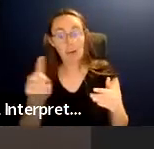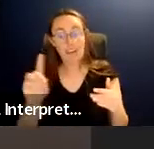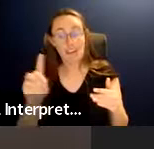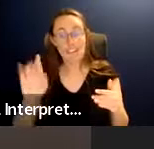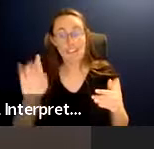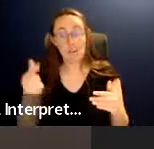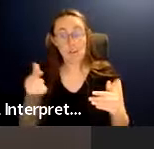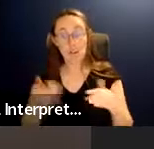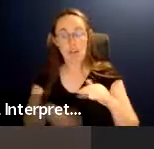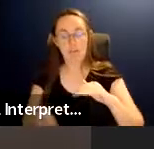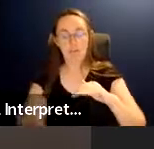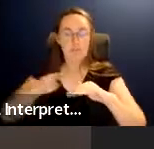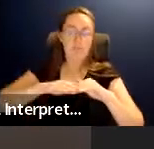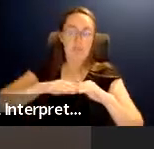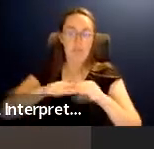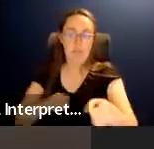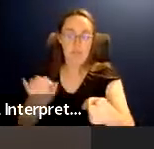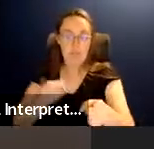ends.